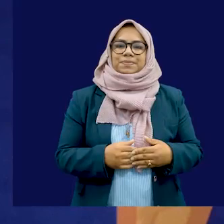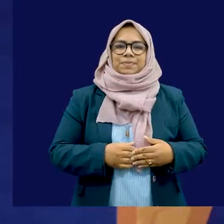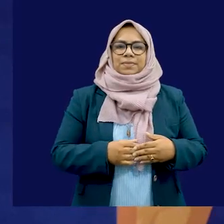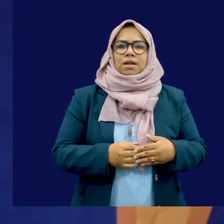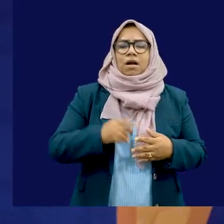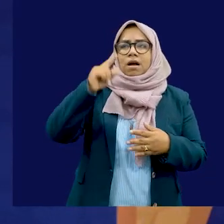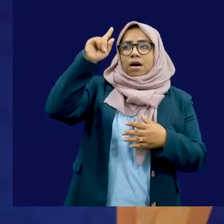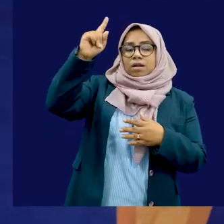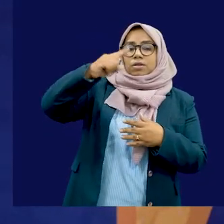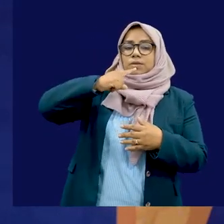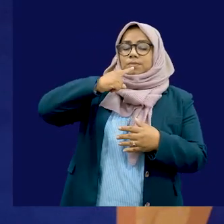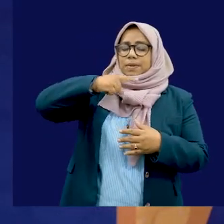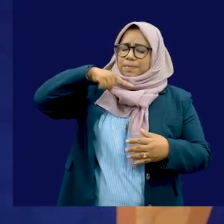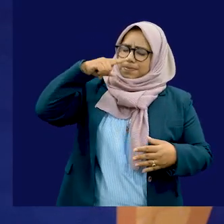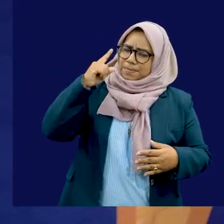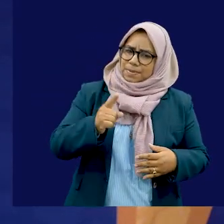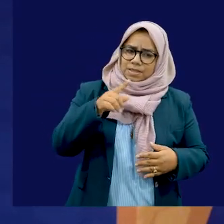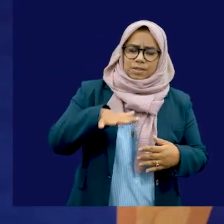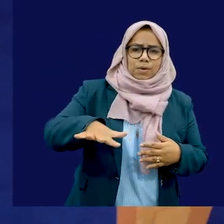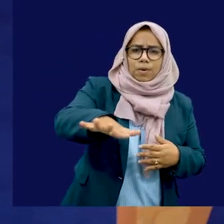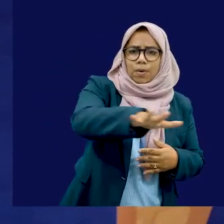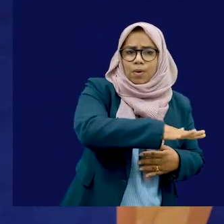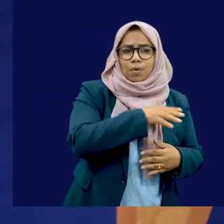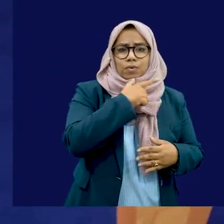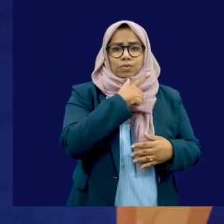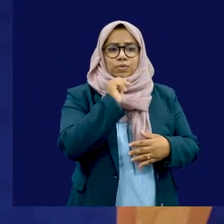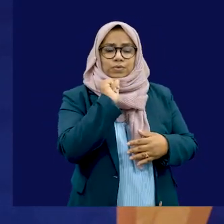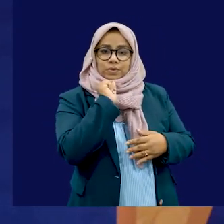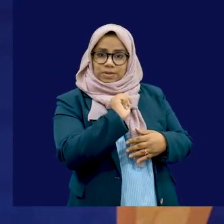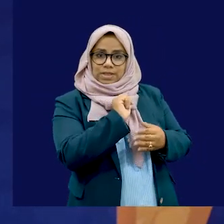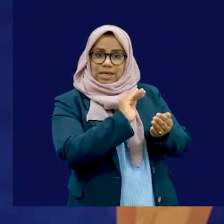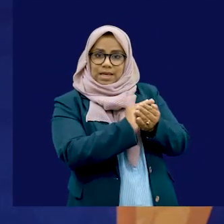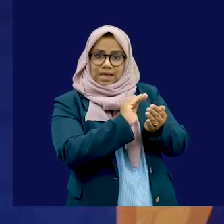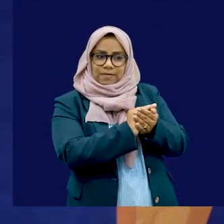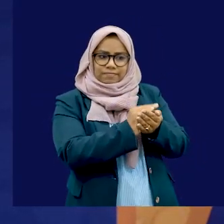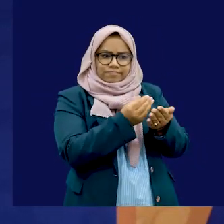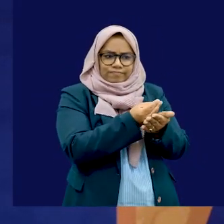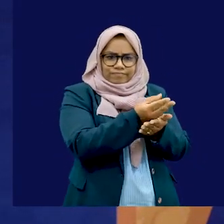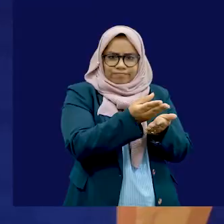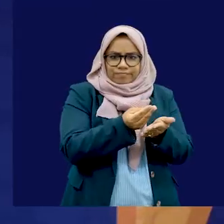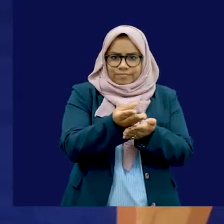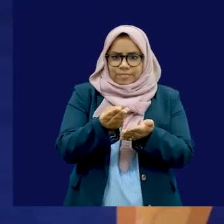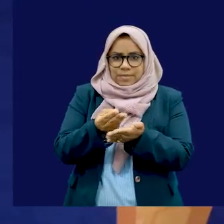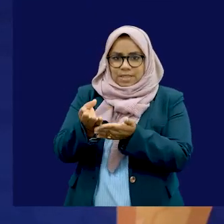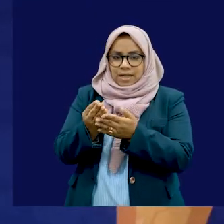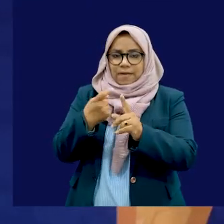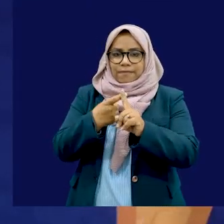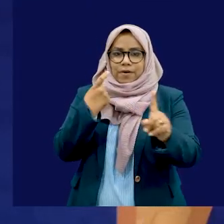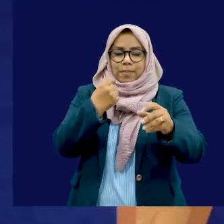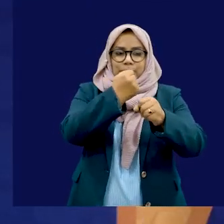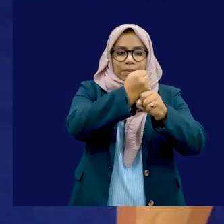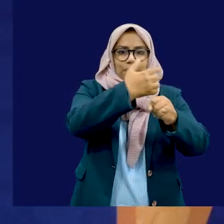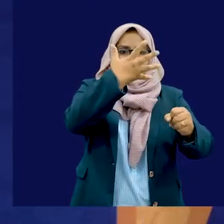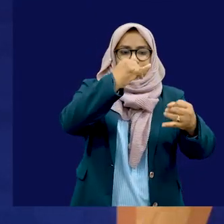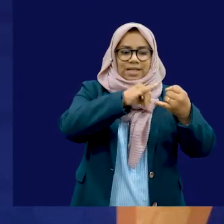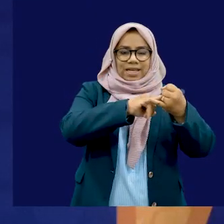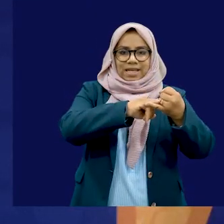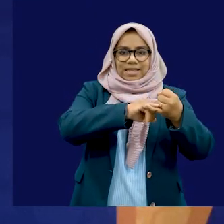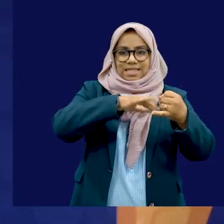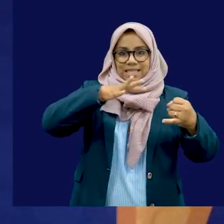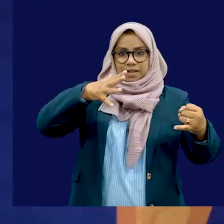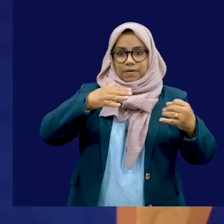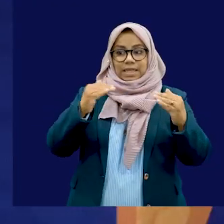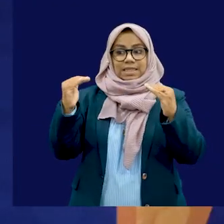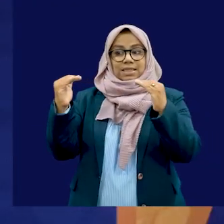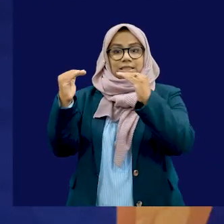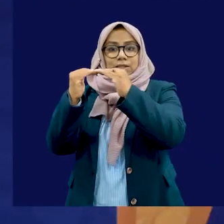Allah has made it obligatory to pay zakat from gold and silver as well as their modern day equivalent, cash money.